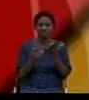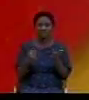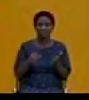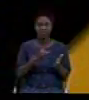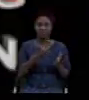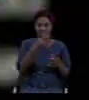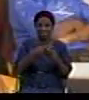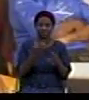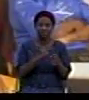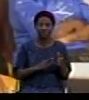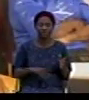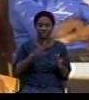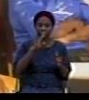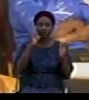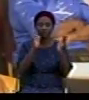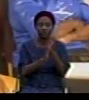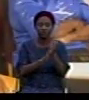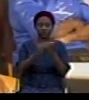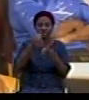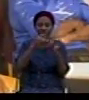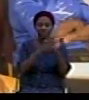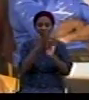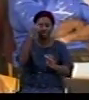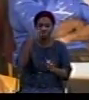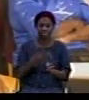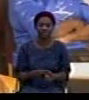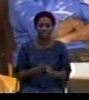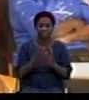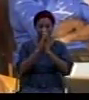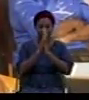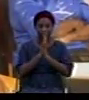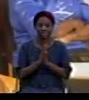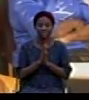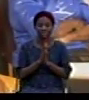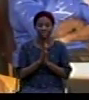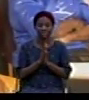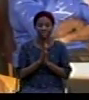Jesus' name. When they say,